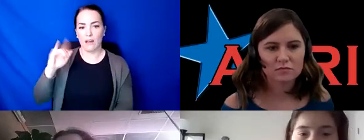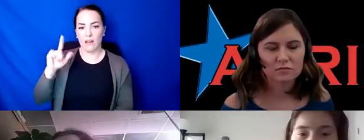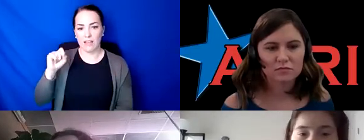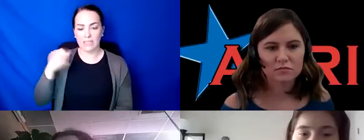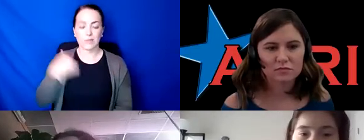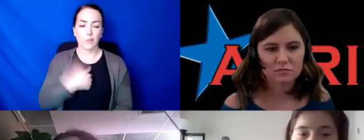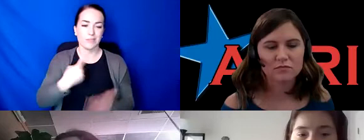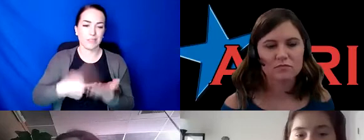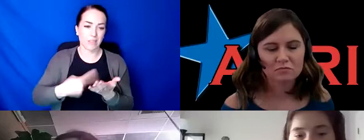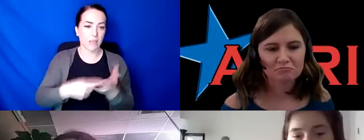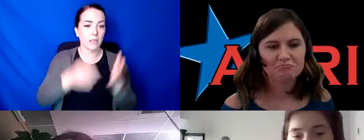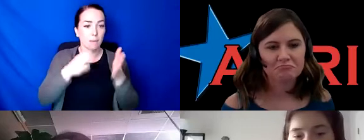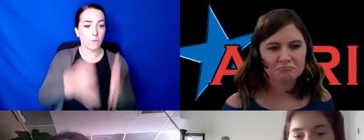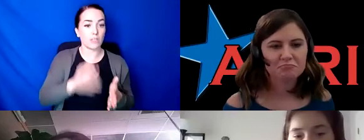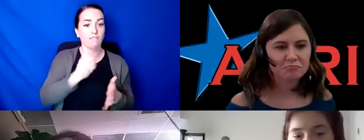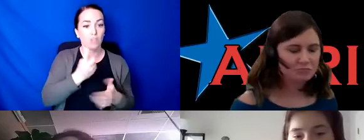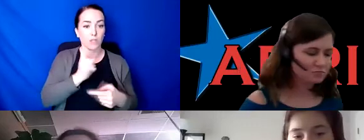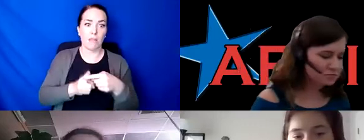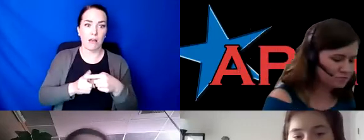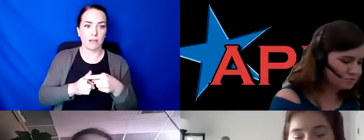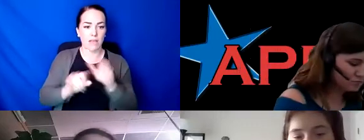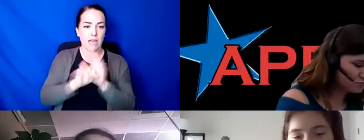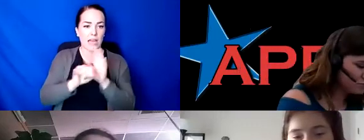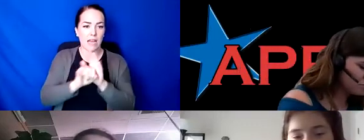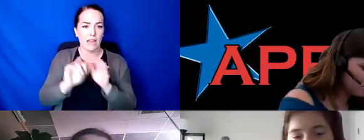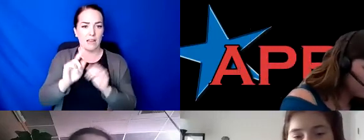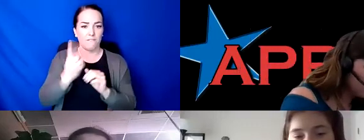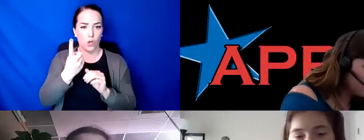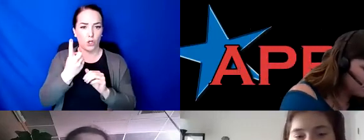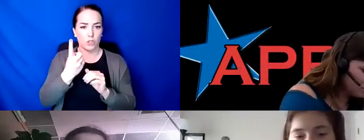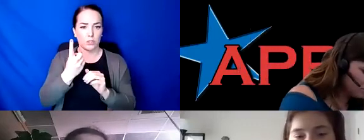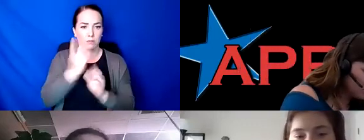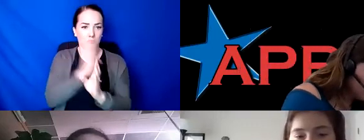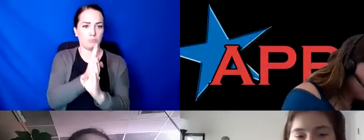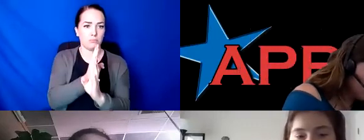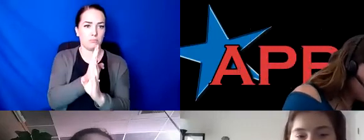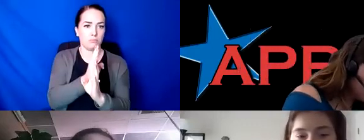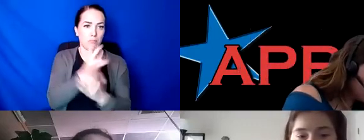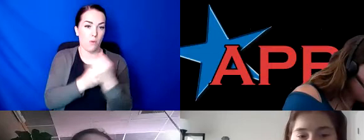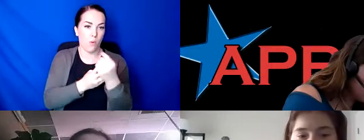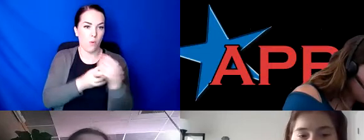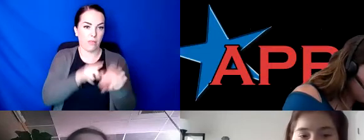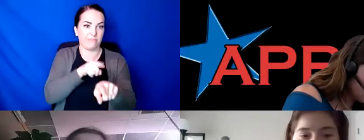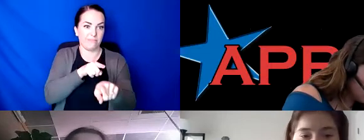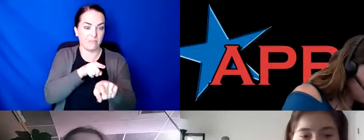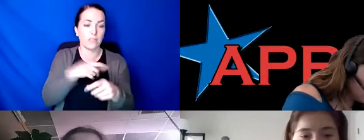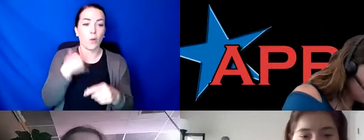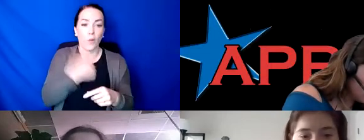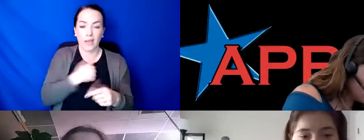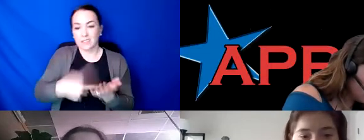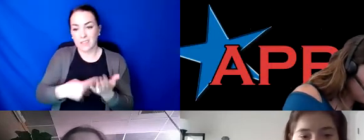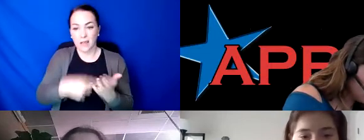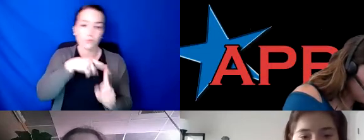first and identity first, and we've had questions and discussions about the pros and cons